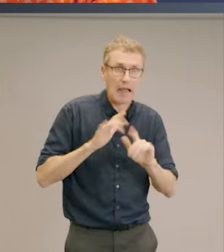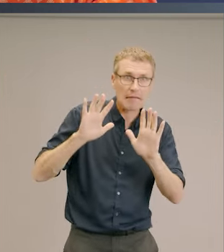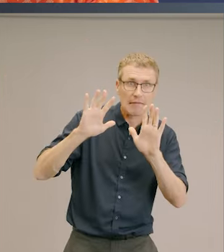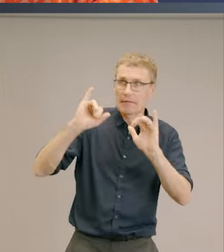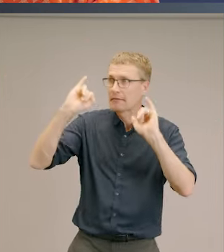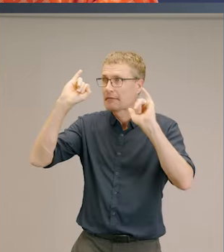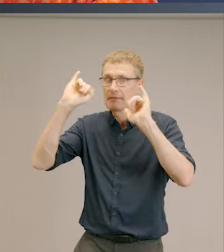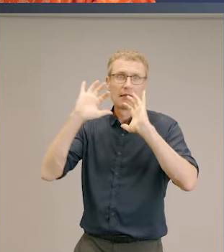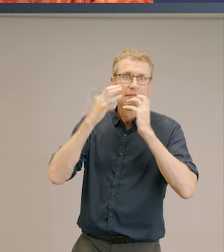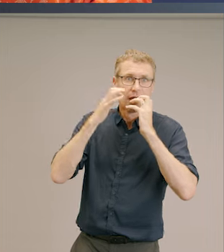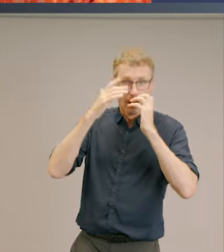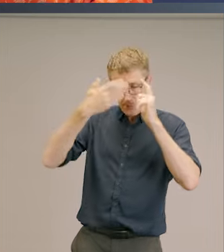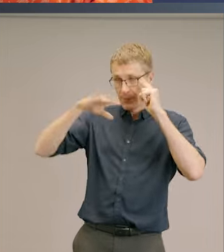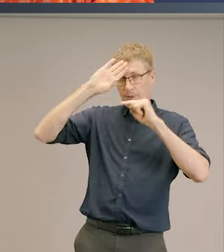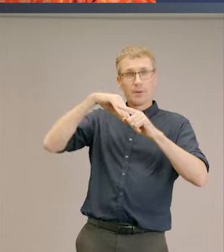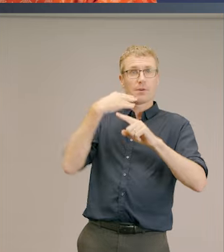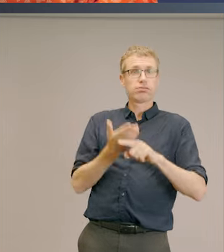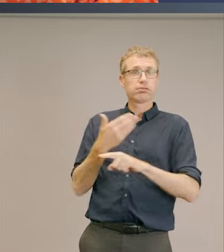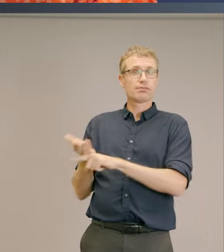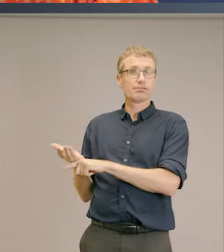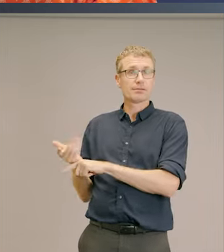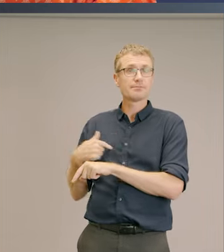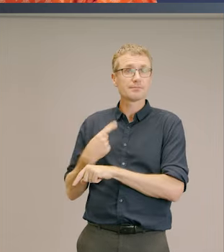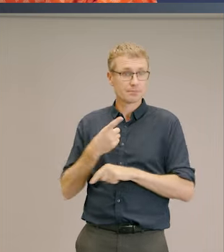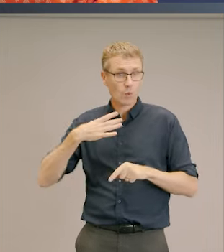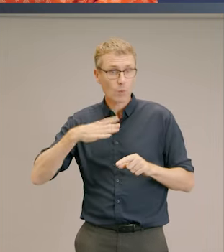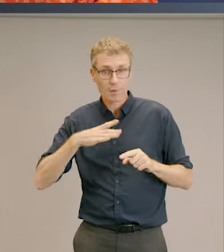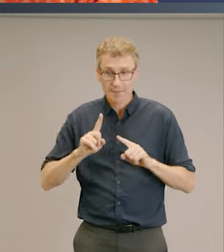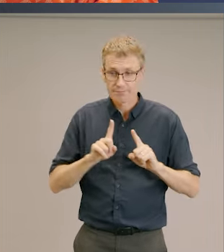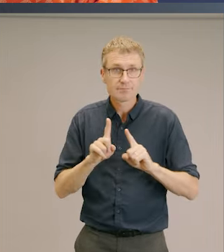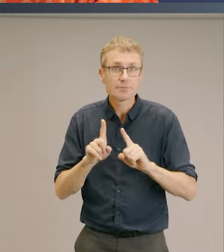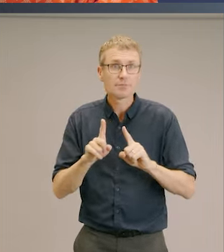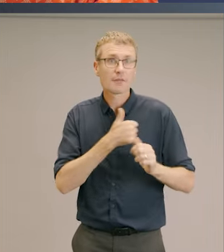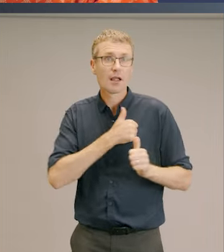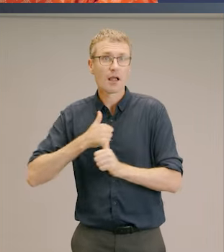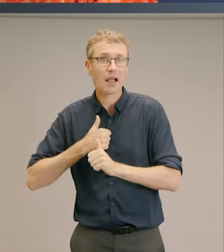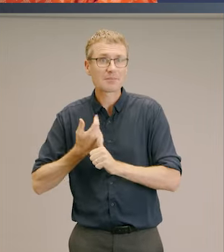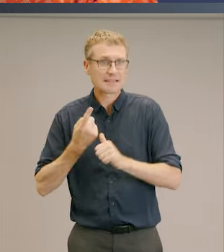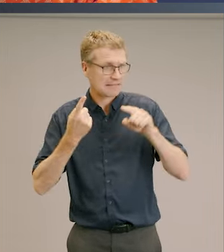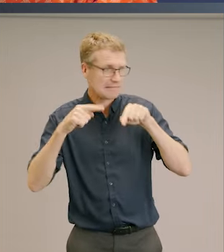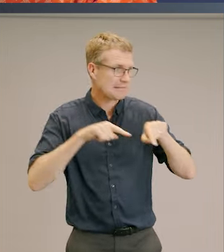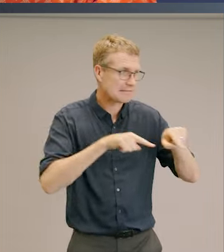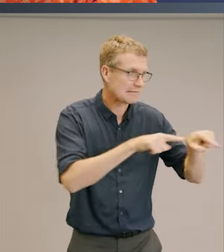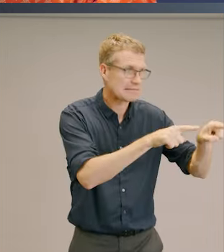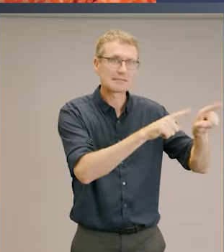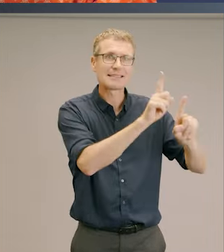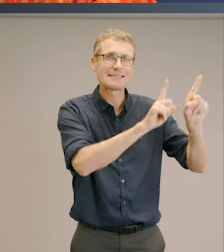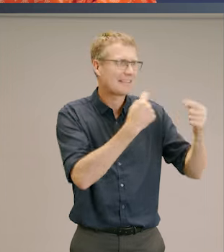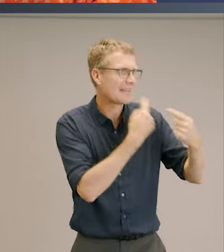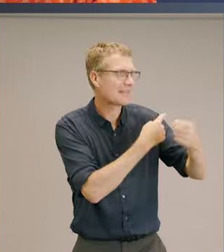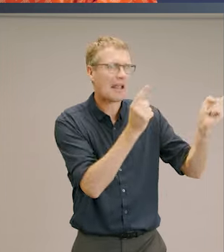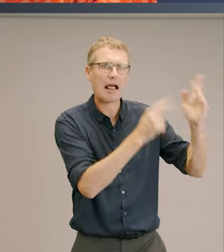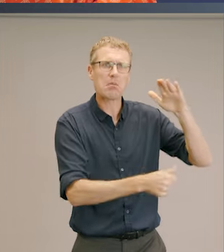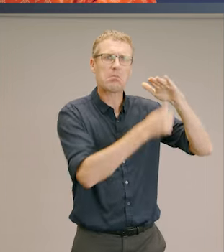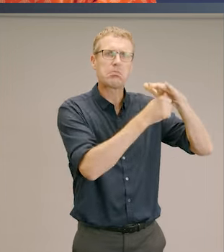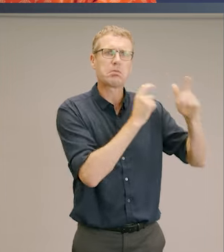The guards shook with fear when they saw him and they fell into a dead faint. As the women were on their way, some of the guards went into the city